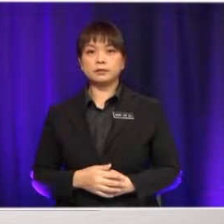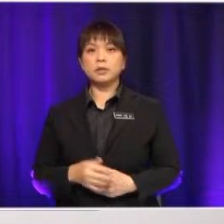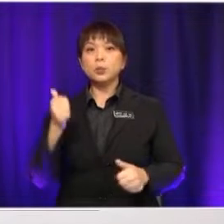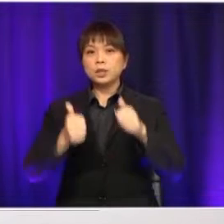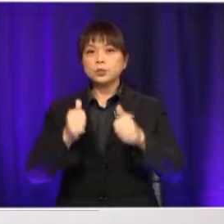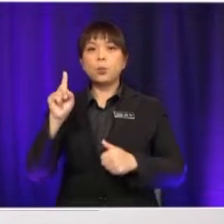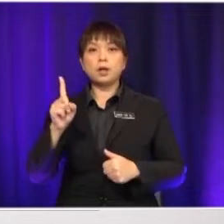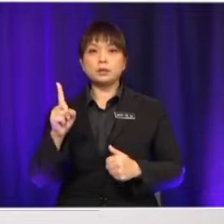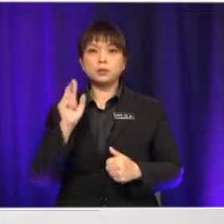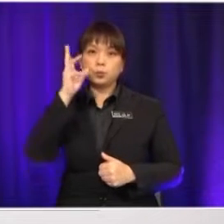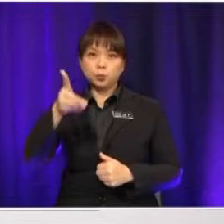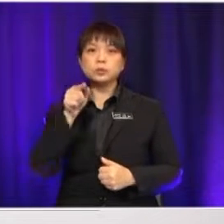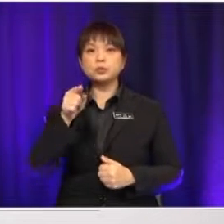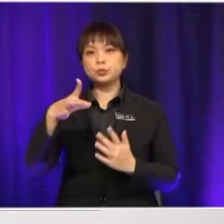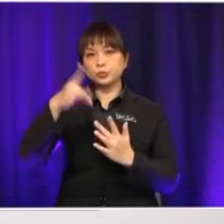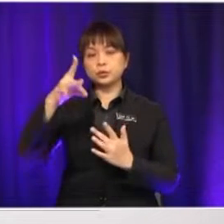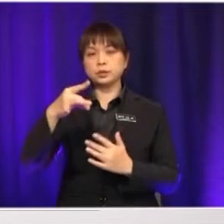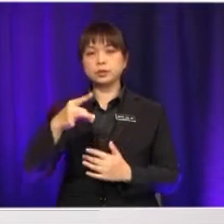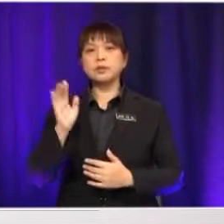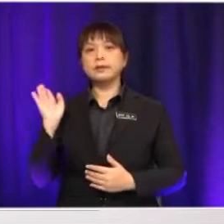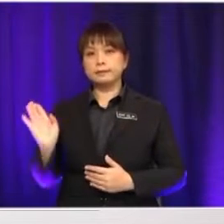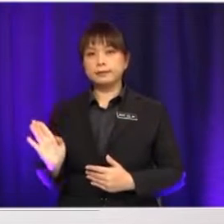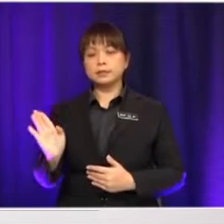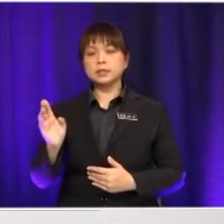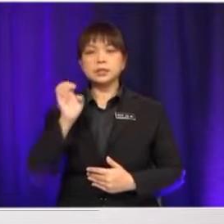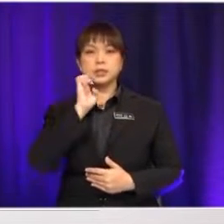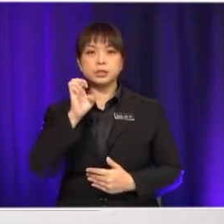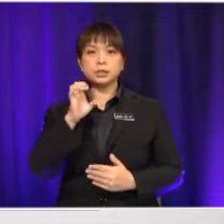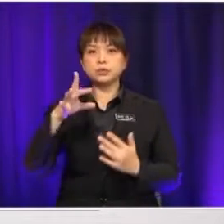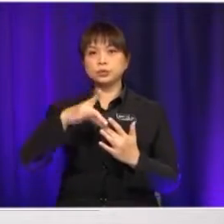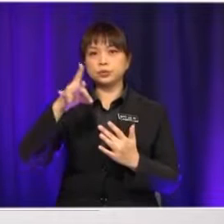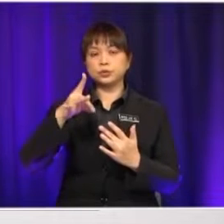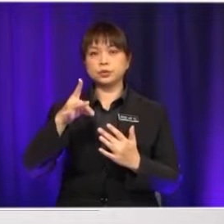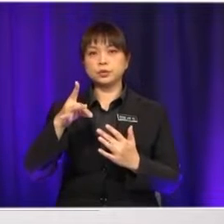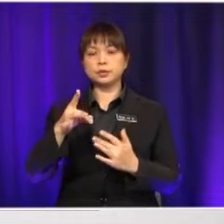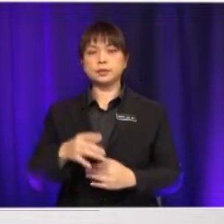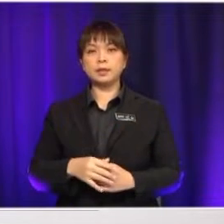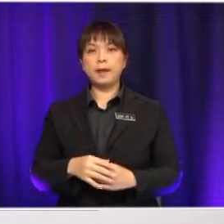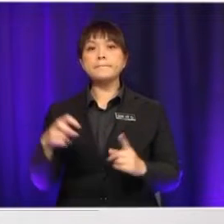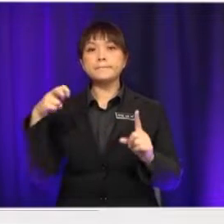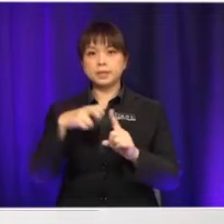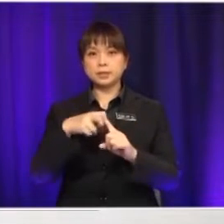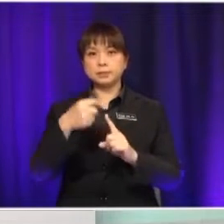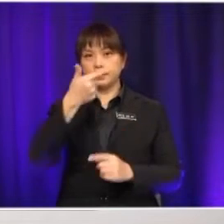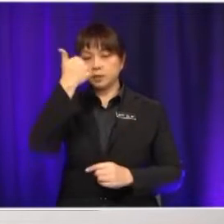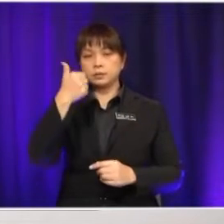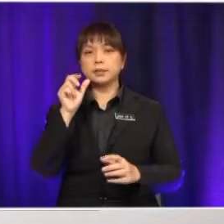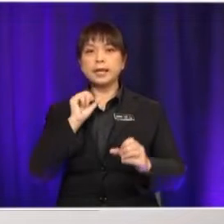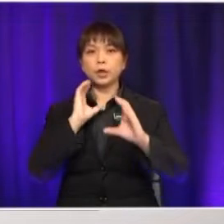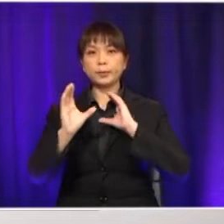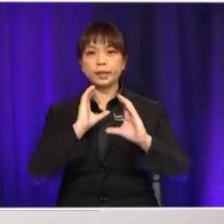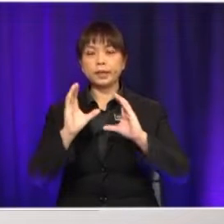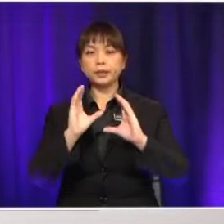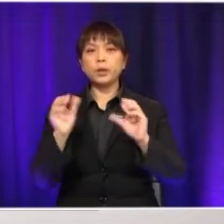will you choose out of this five? As for me, I prefer instant messaging. It's because I can communicate with my overseas